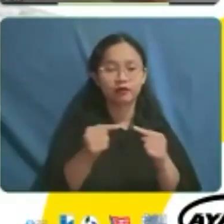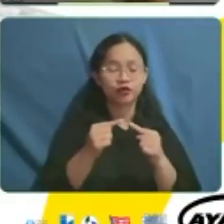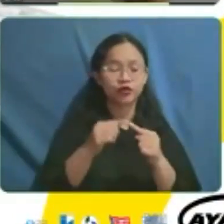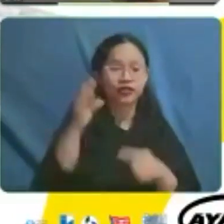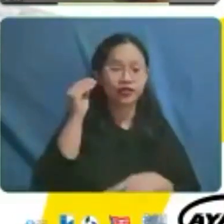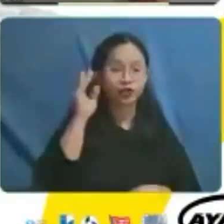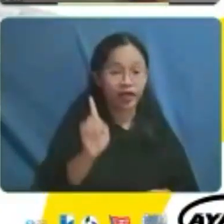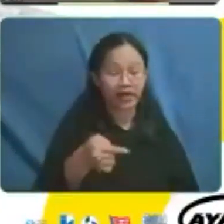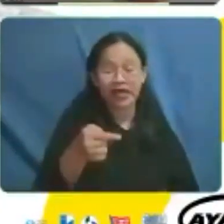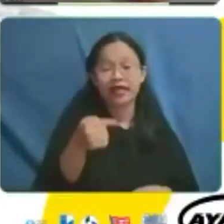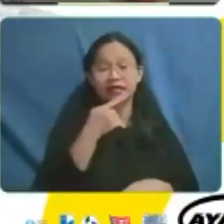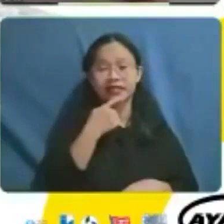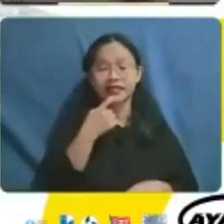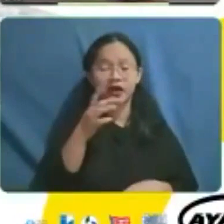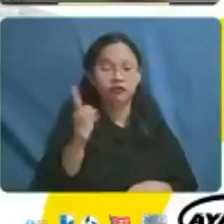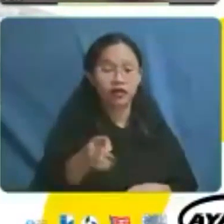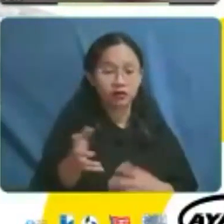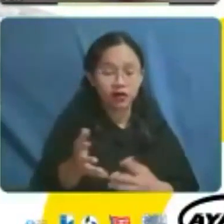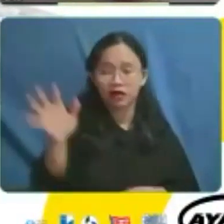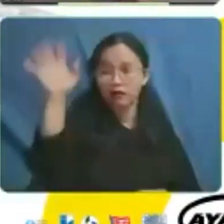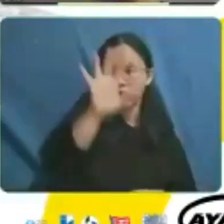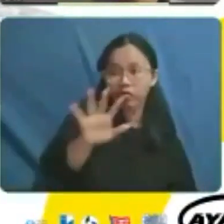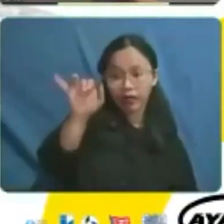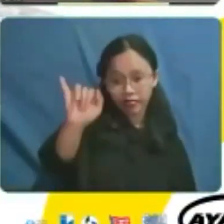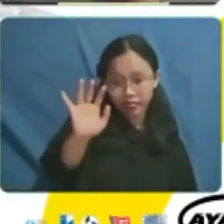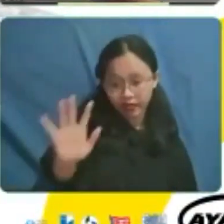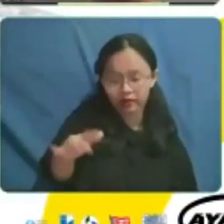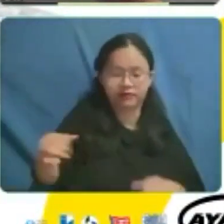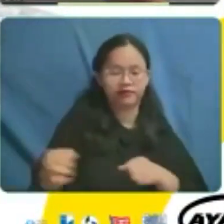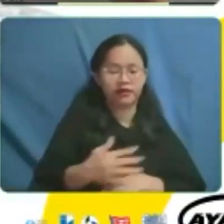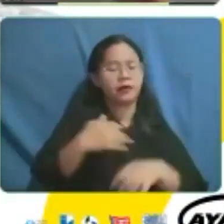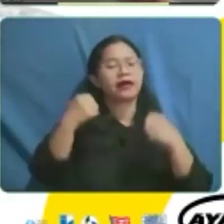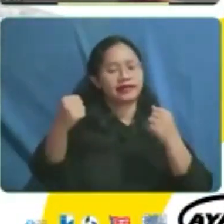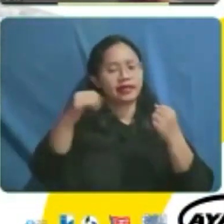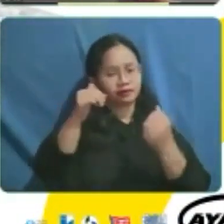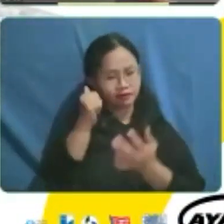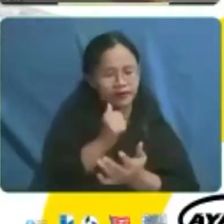Next slide. So another way that you can think about this is really, how do we break